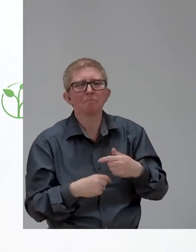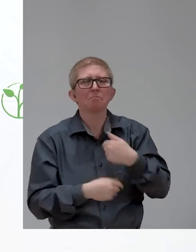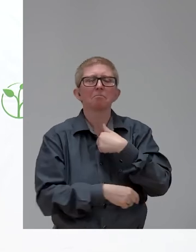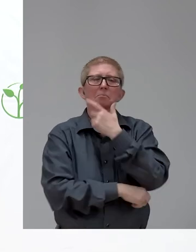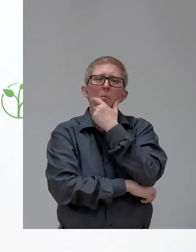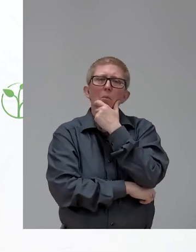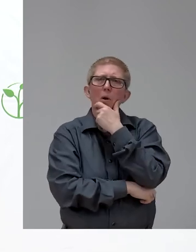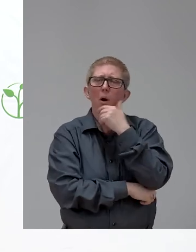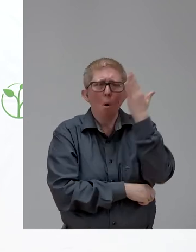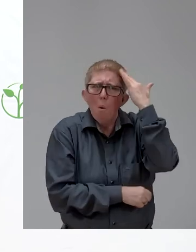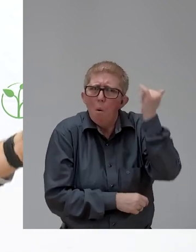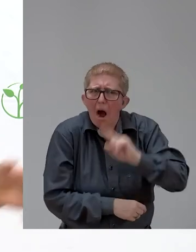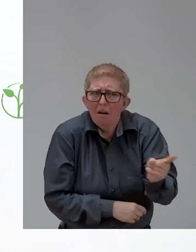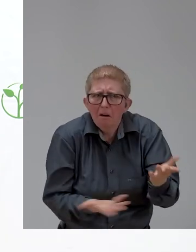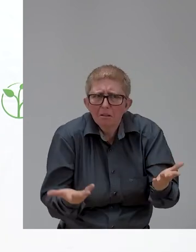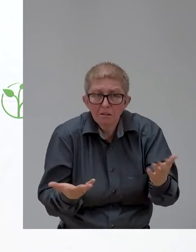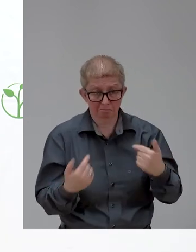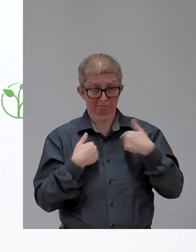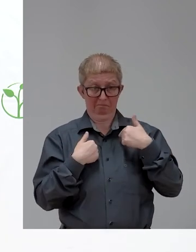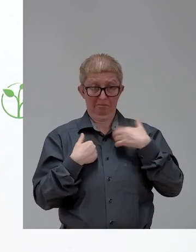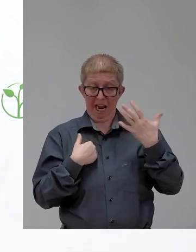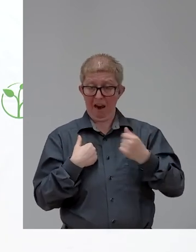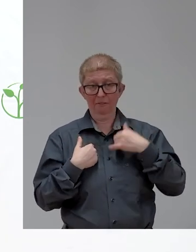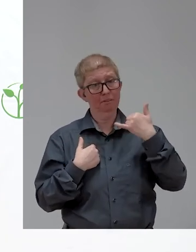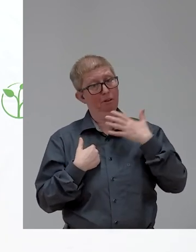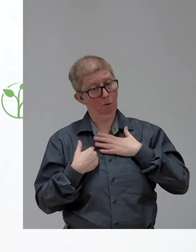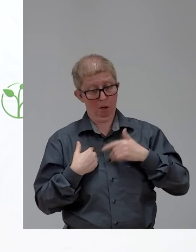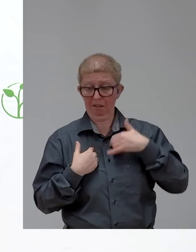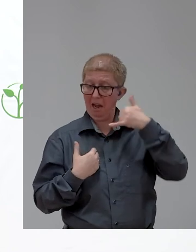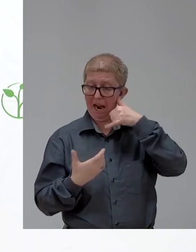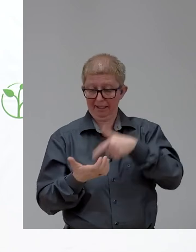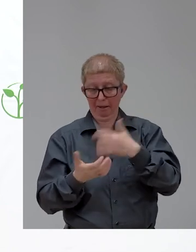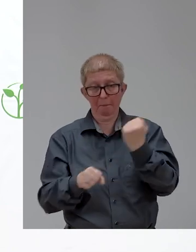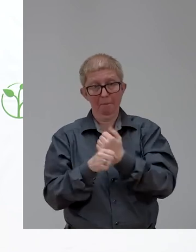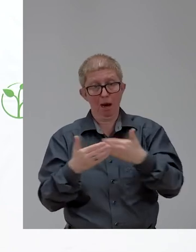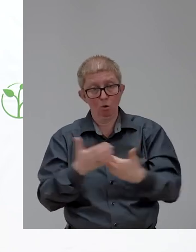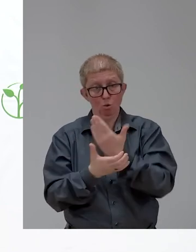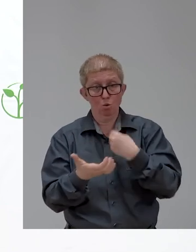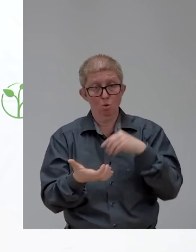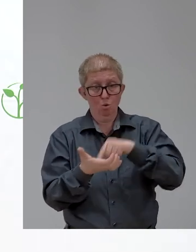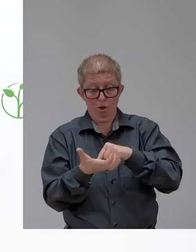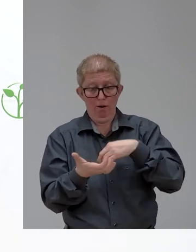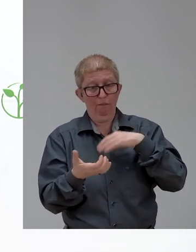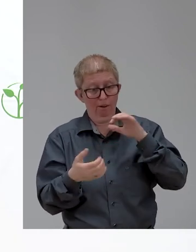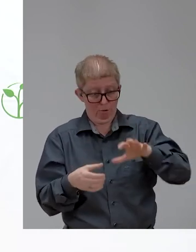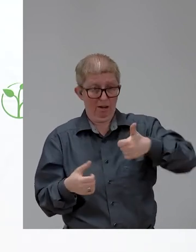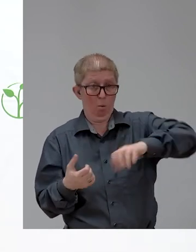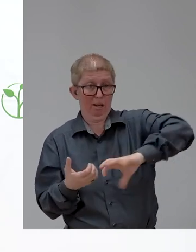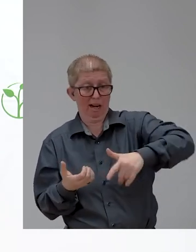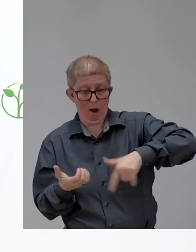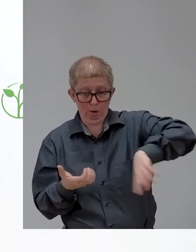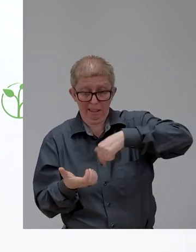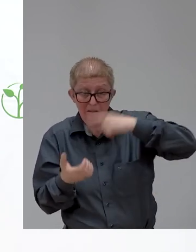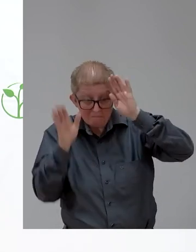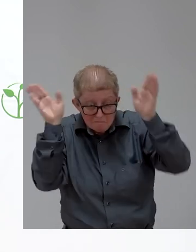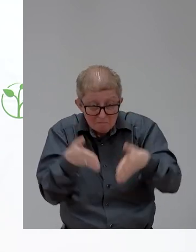mobile phones, why he would not sell the mobile phones in the next country, right? So it doesn't even come to their mind not to do that. On the other hand, my learning of the last 4 years